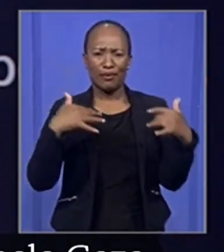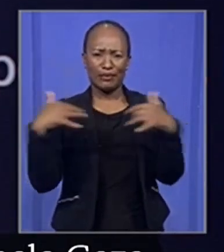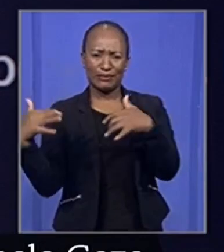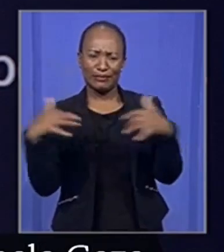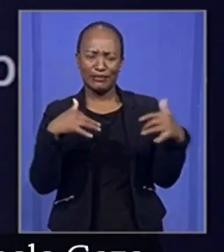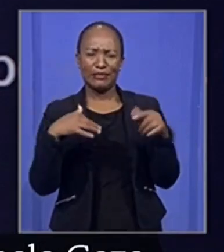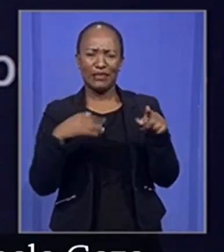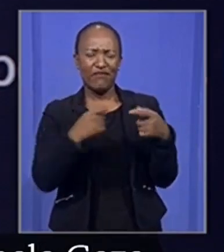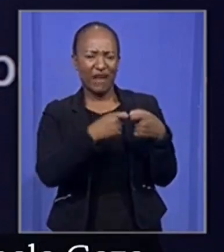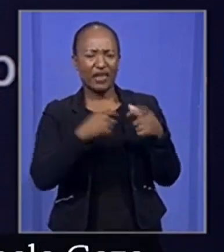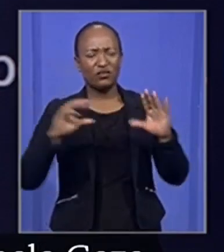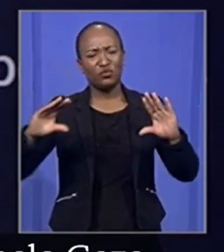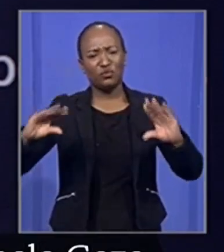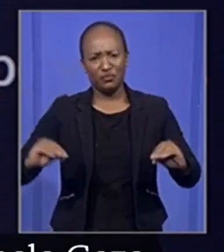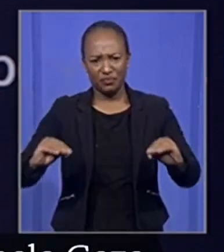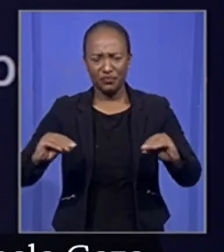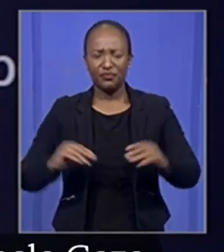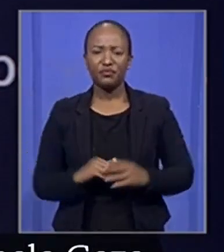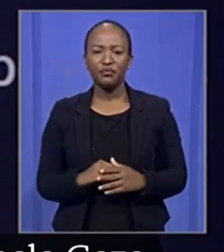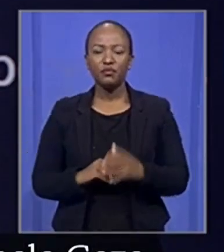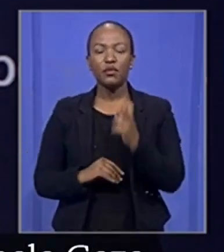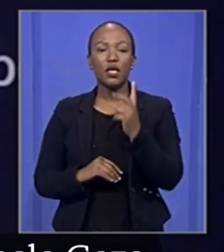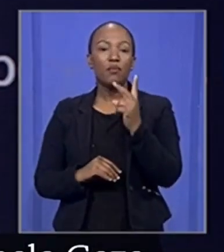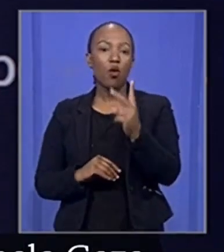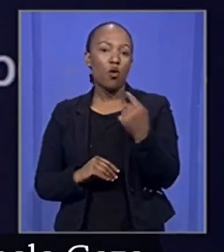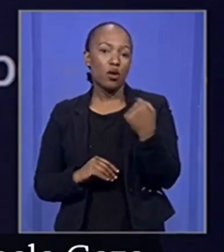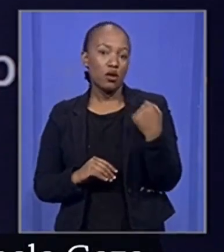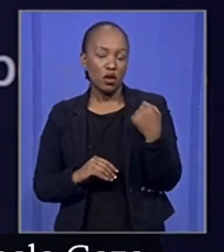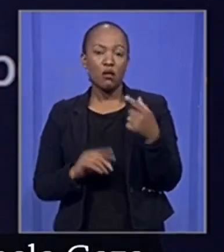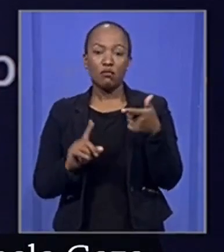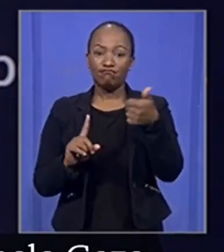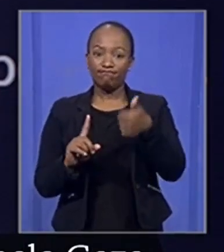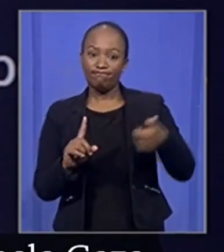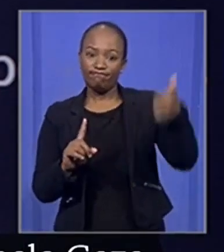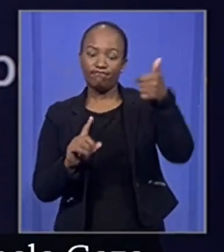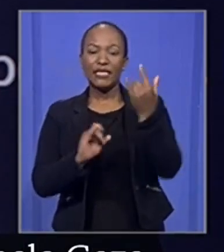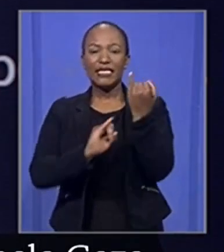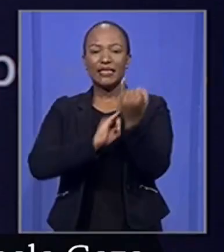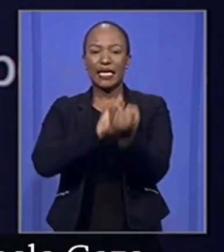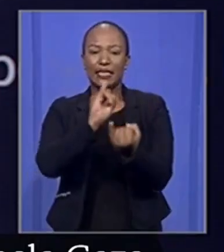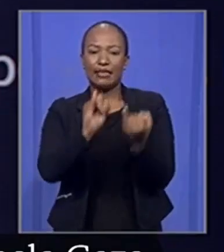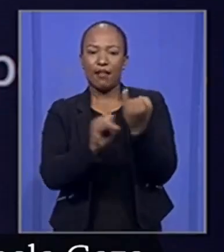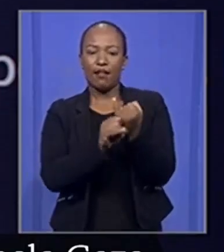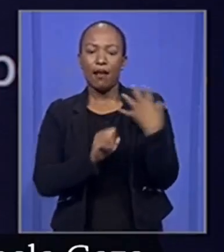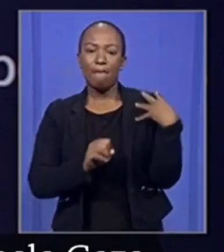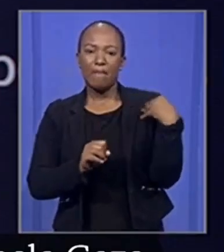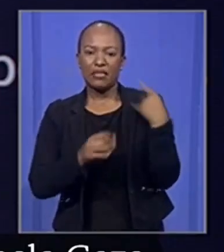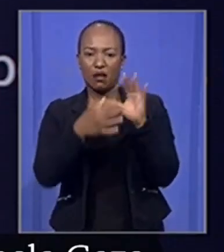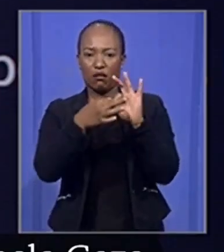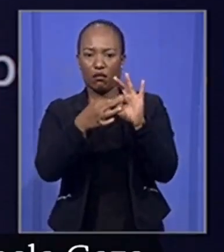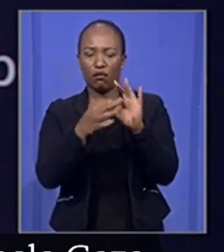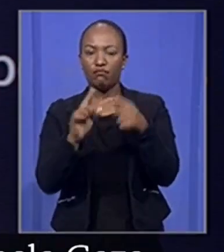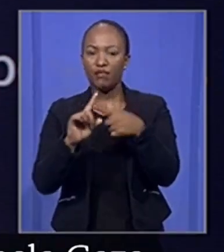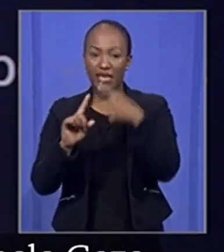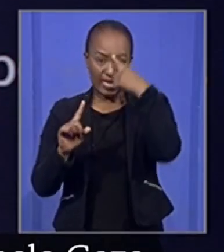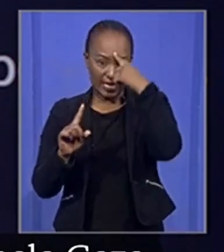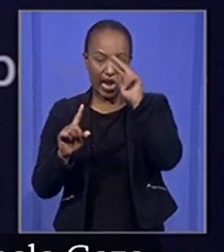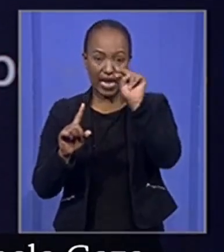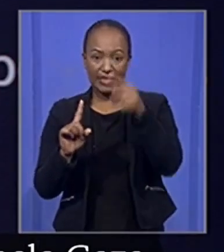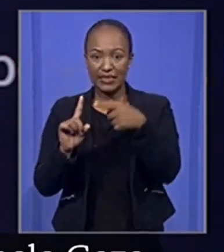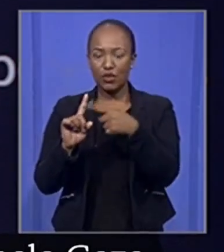le ntwa hape re bone le letona la ditaba tsa matjhabeng Dr Naledi Pandor le yena etsa boipiletso ba hore ho emiswe